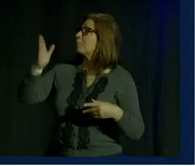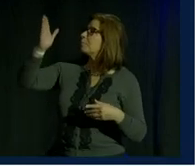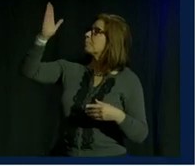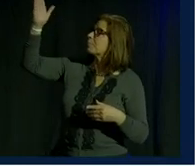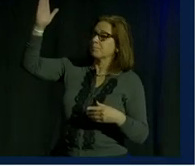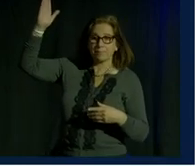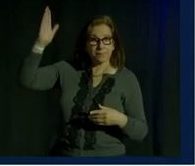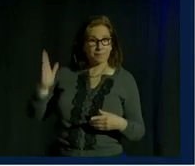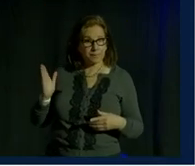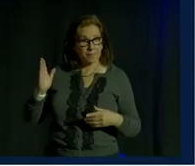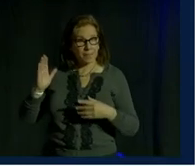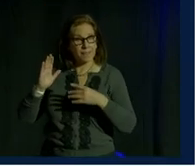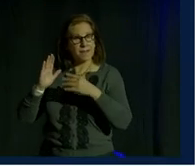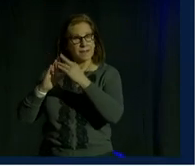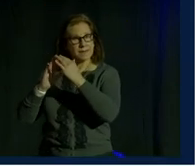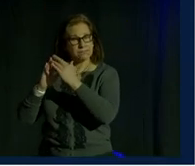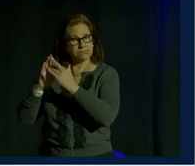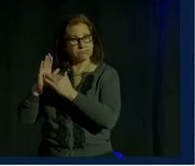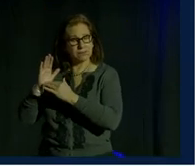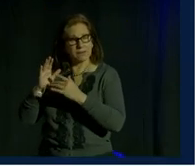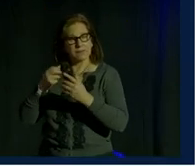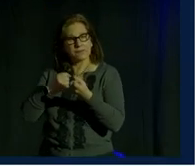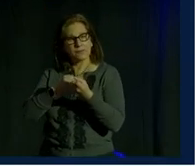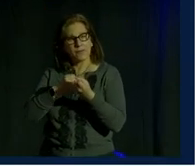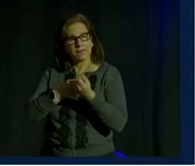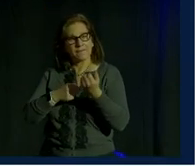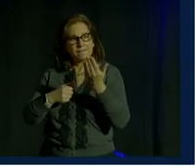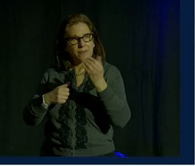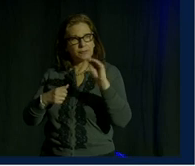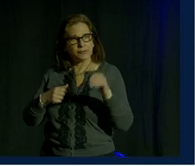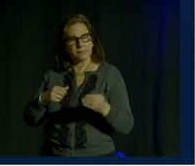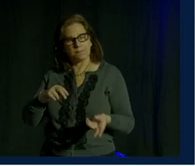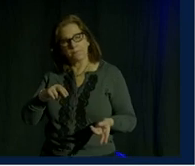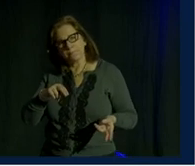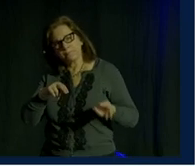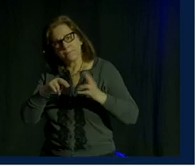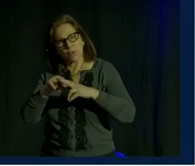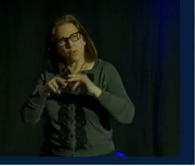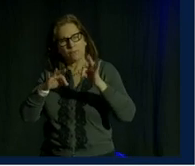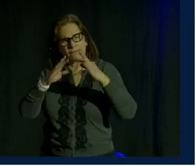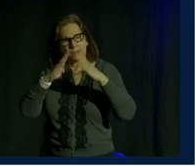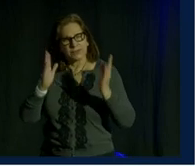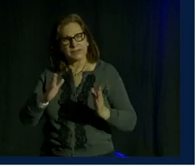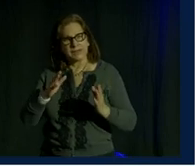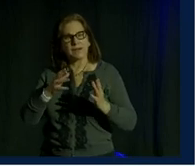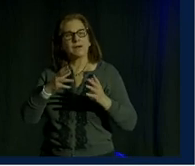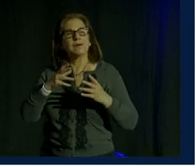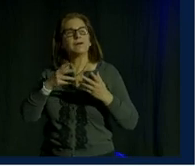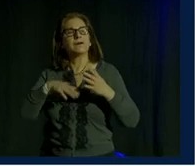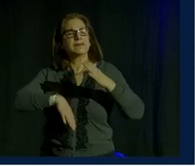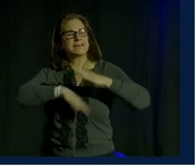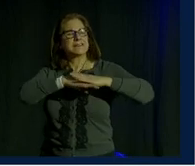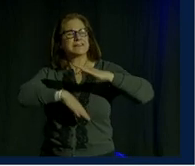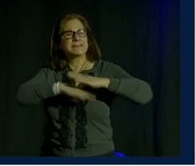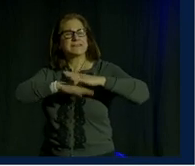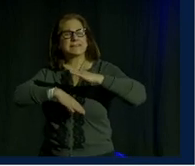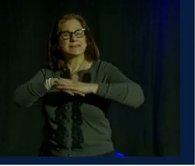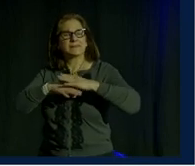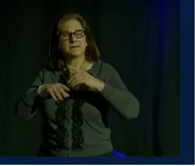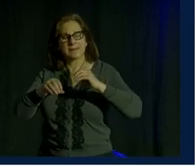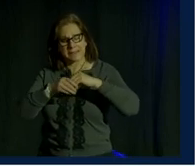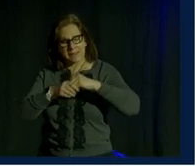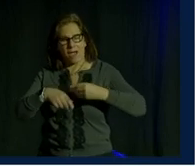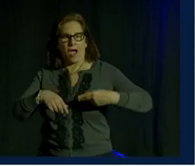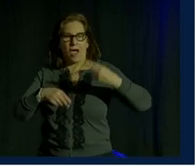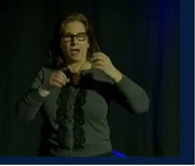15% more capacity for housing, especially in high opportunity areas, as I will discuss. The comp plan update also includes critical updates